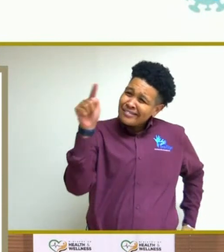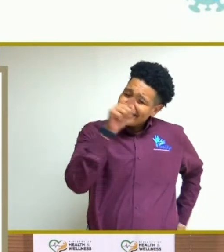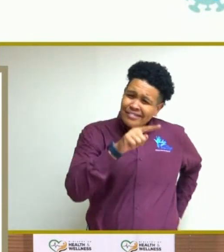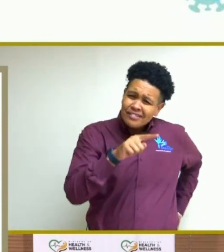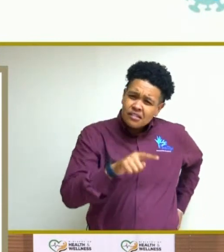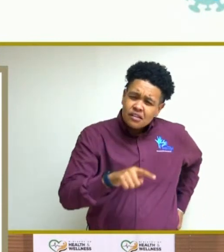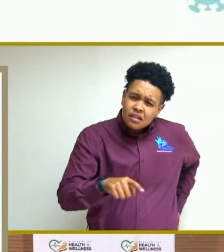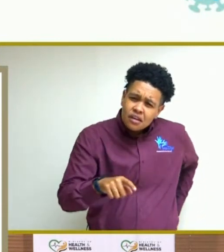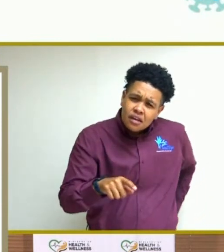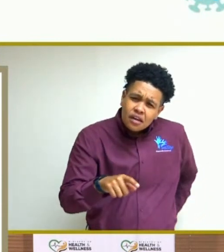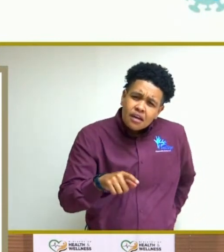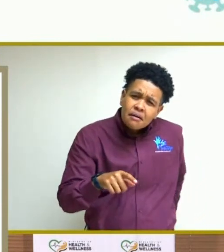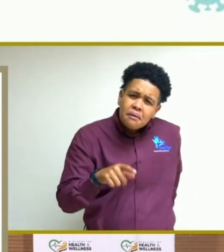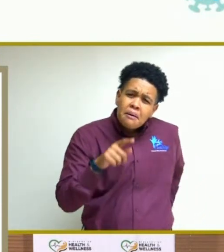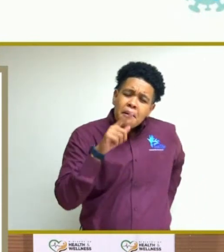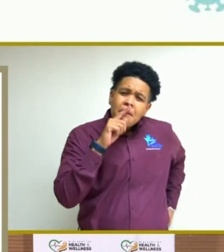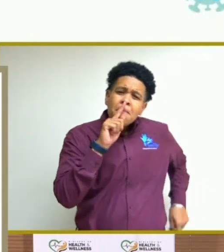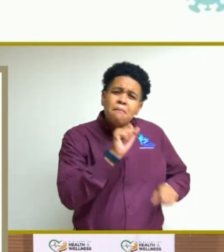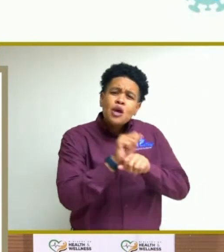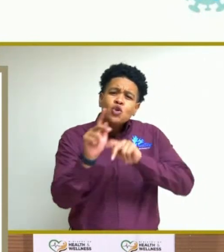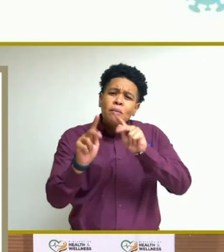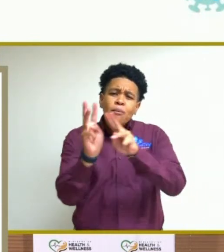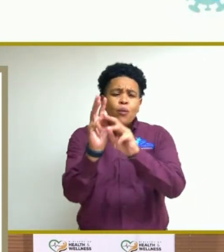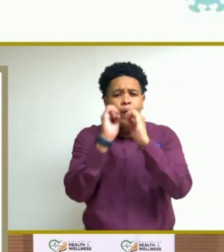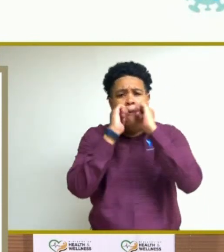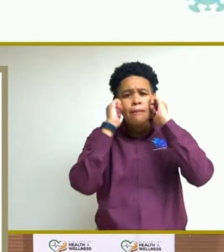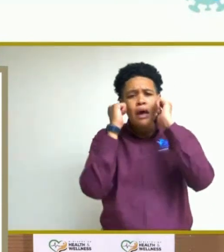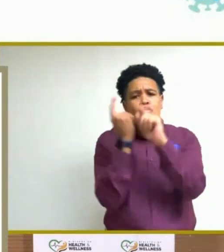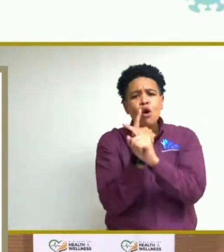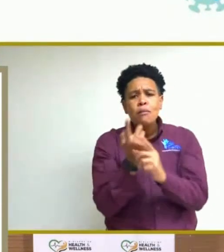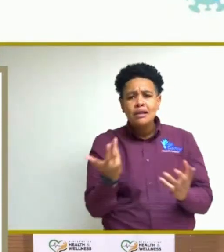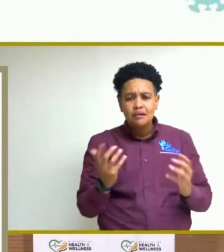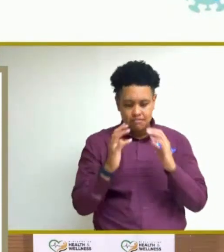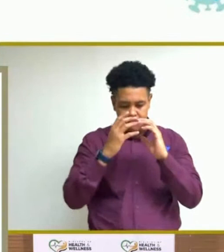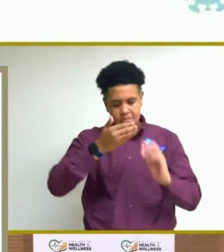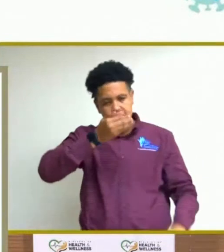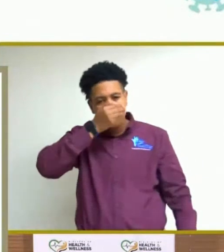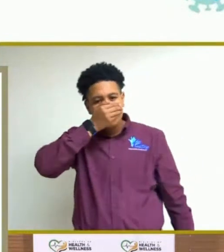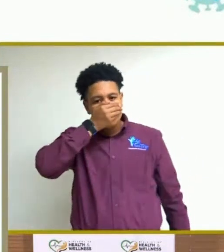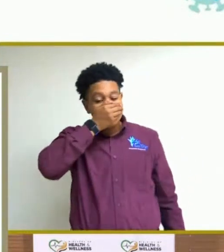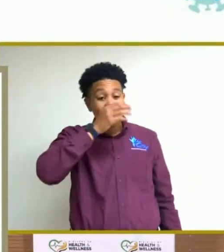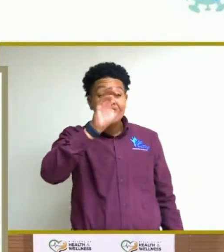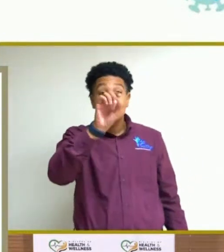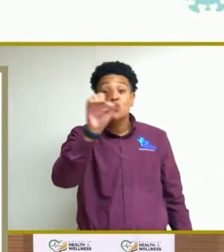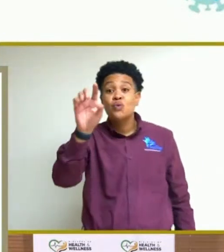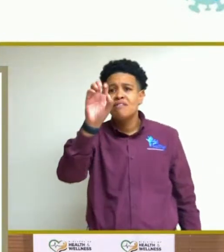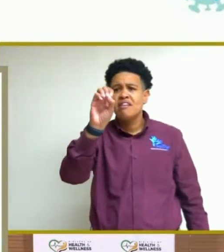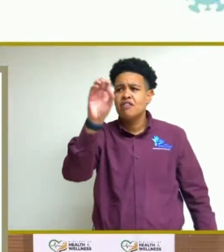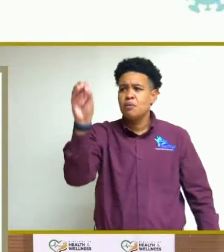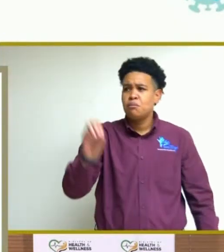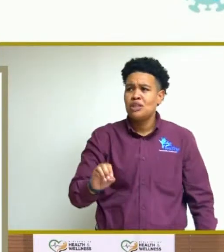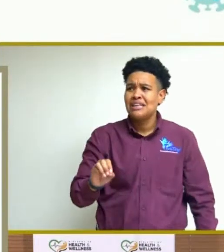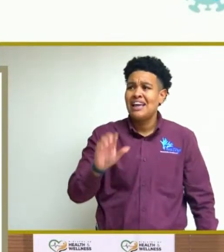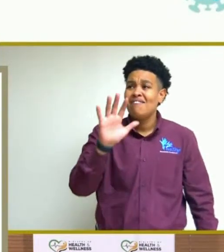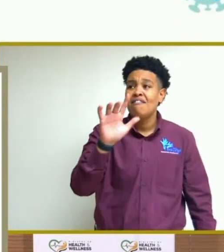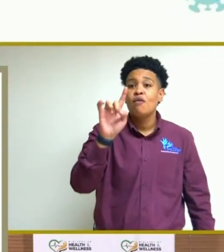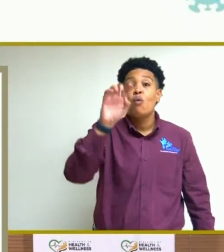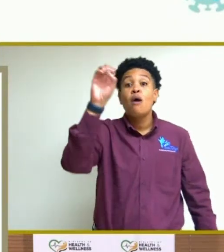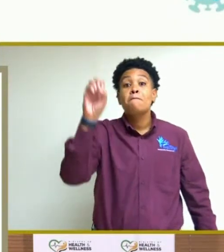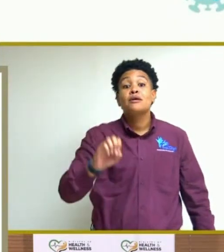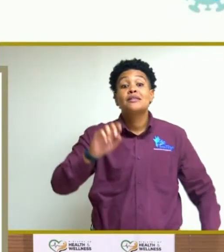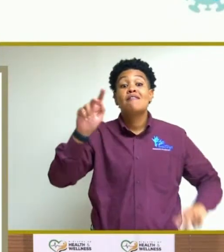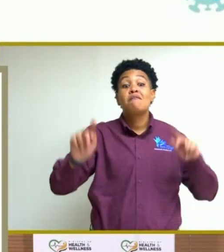that persons are wearing masks. Our observational studies are showing that 0 to 50%, 51% of